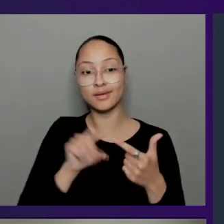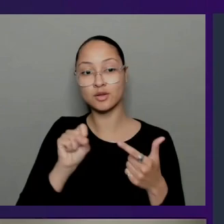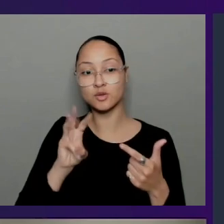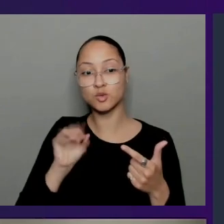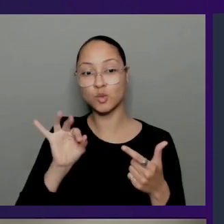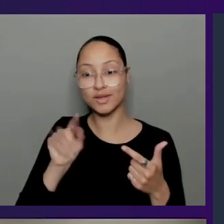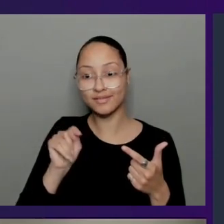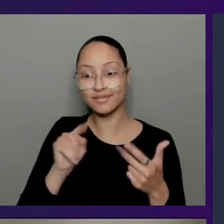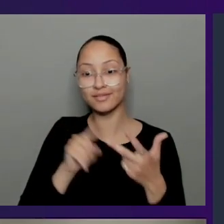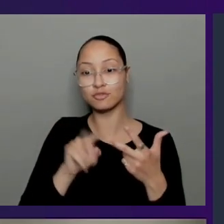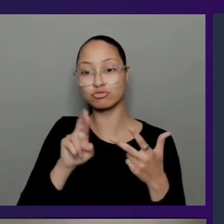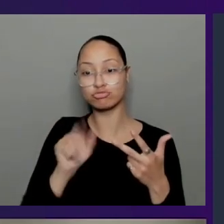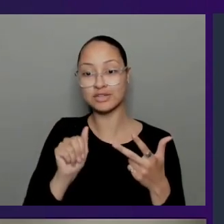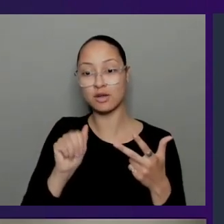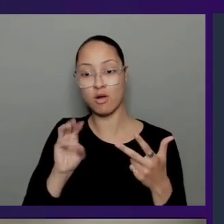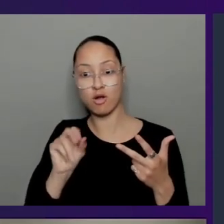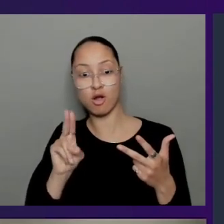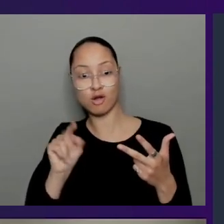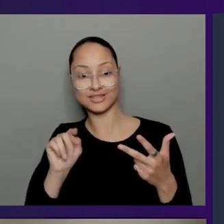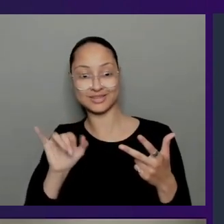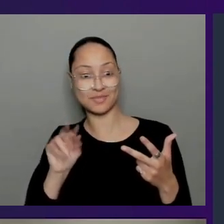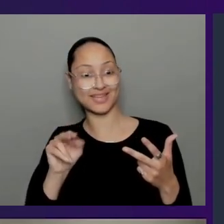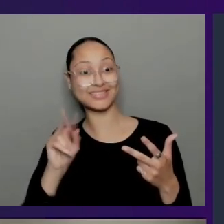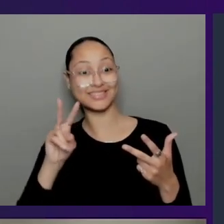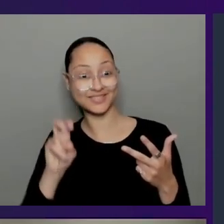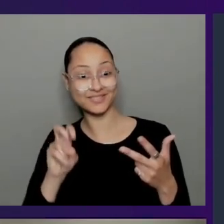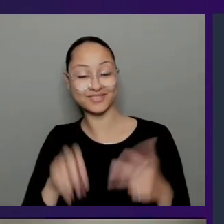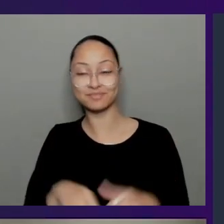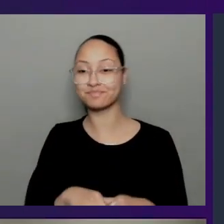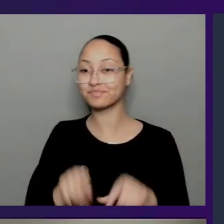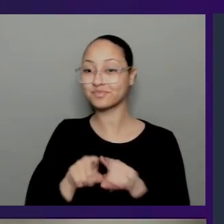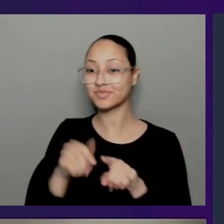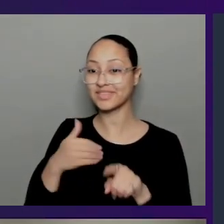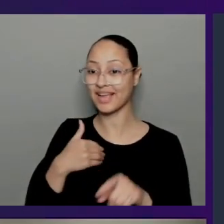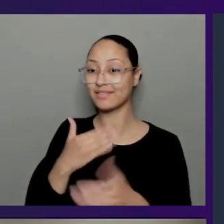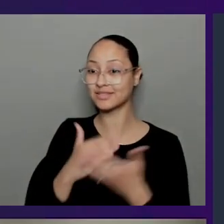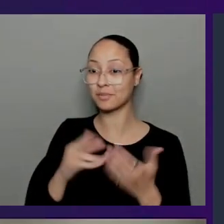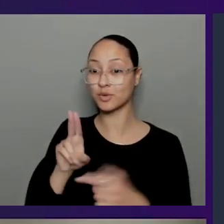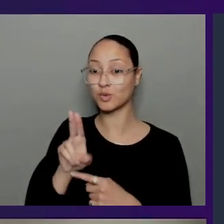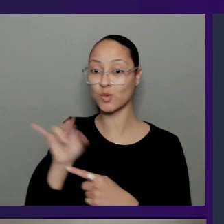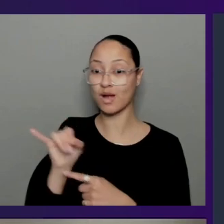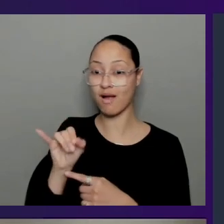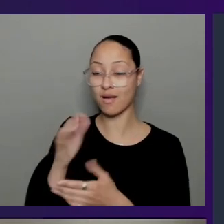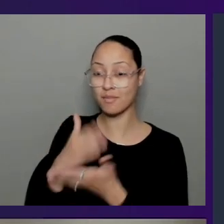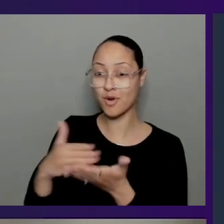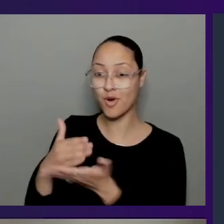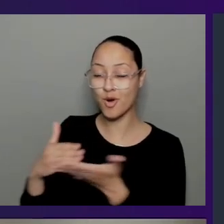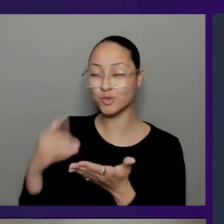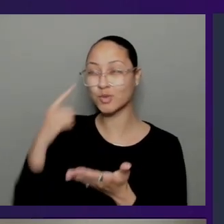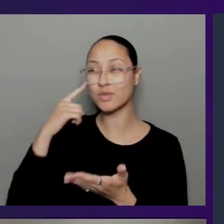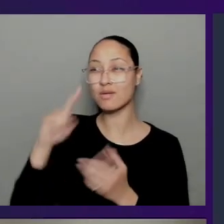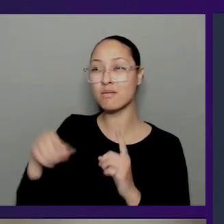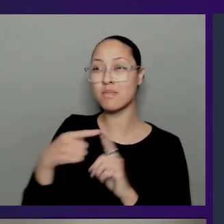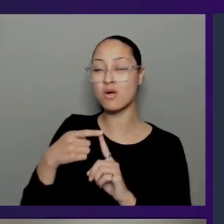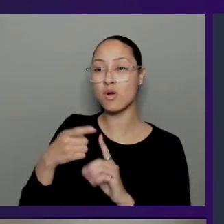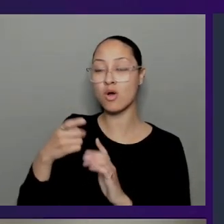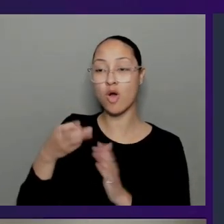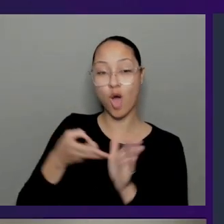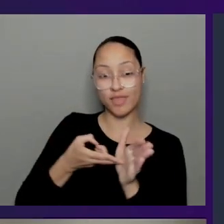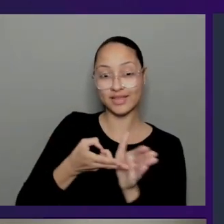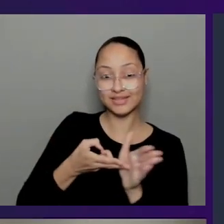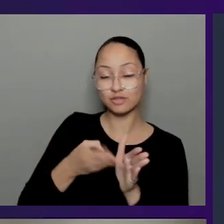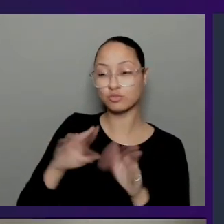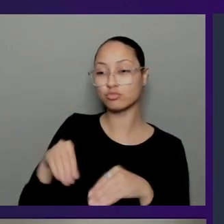those libraries, we also have UI components. So again, thinking about authentication, we can provide the components for the login